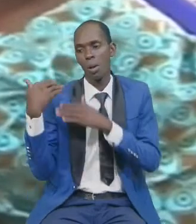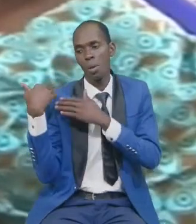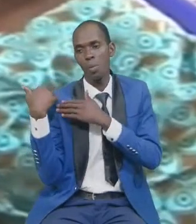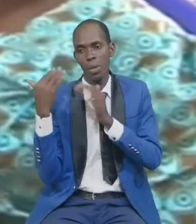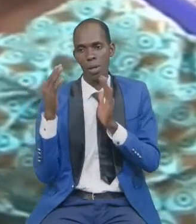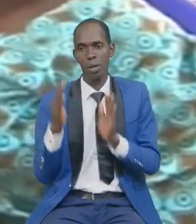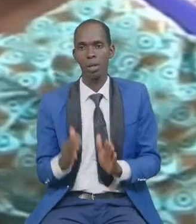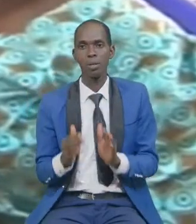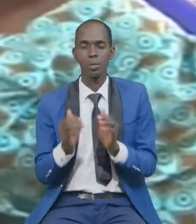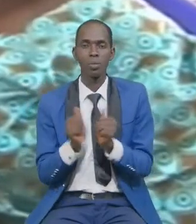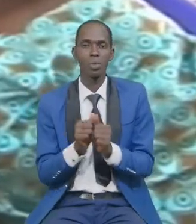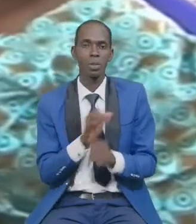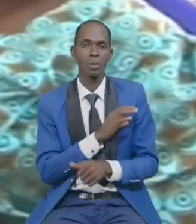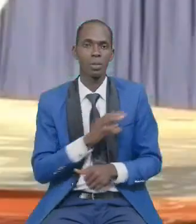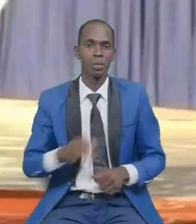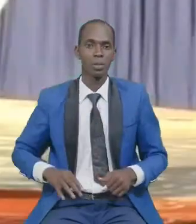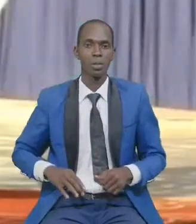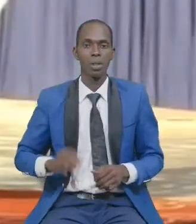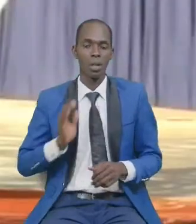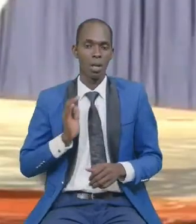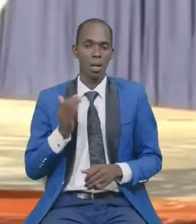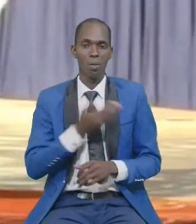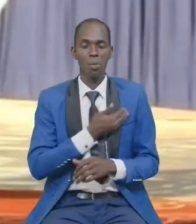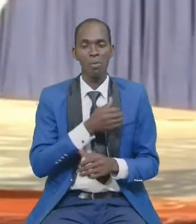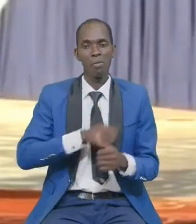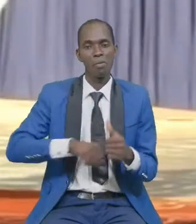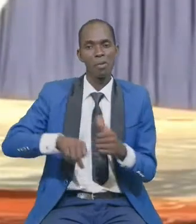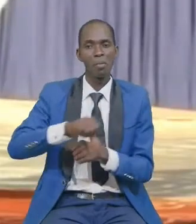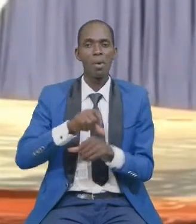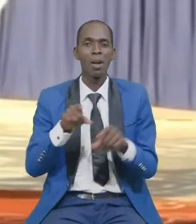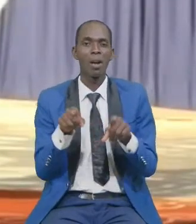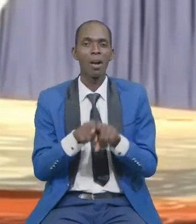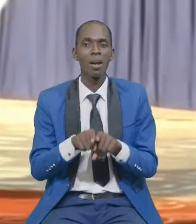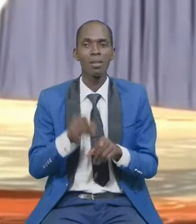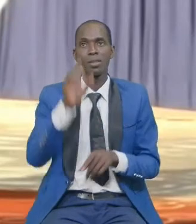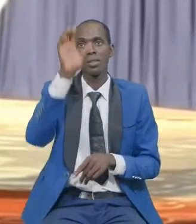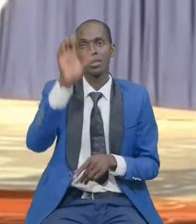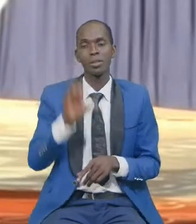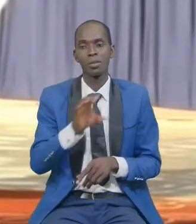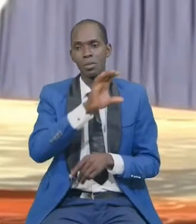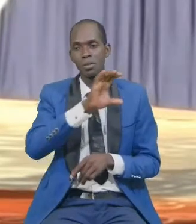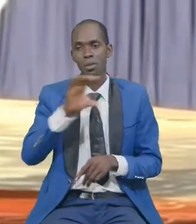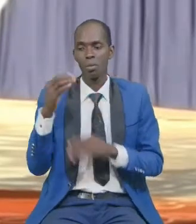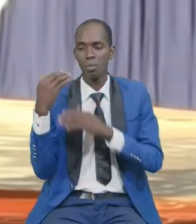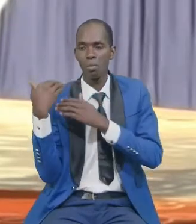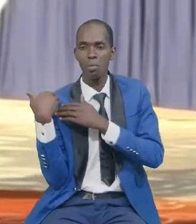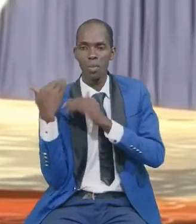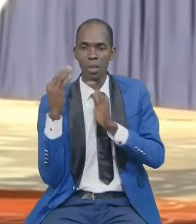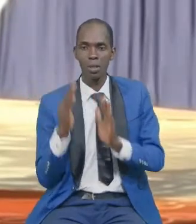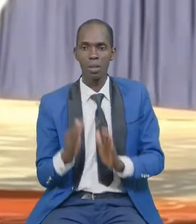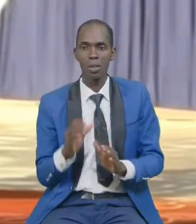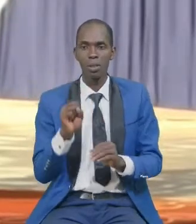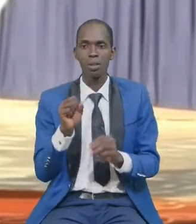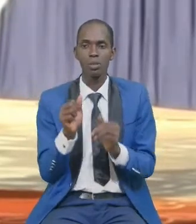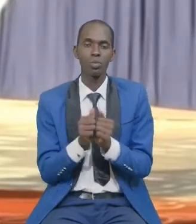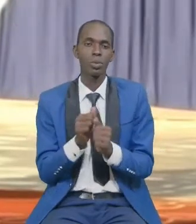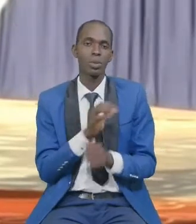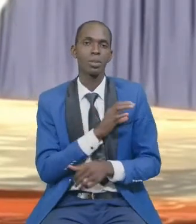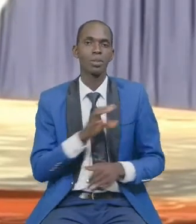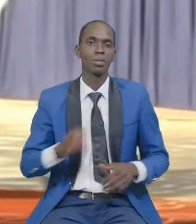Christ. A fellowship as cross bearers with